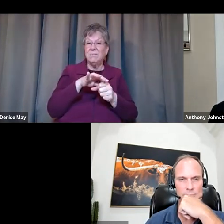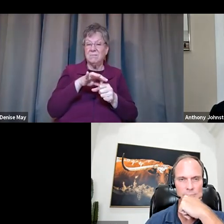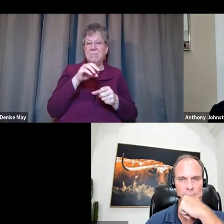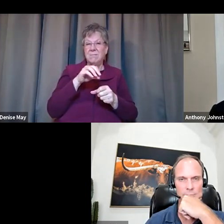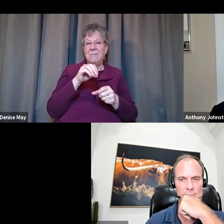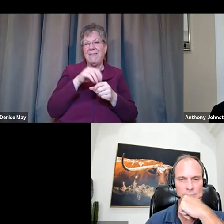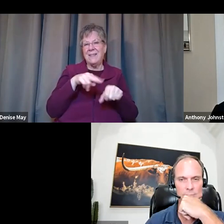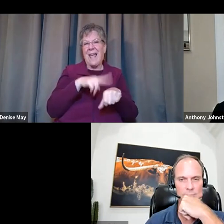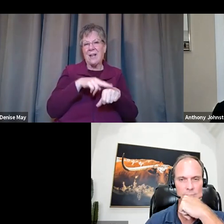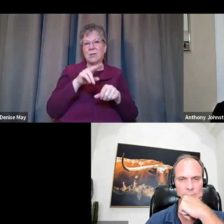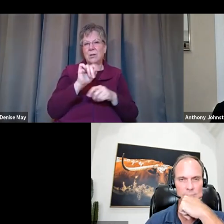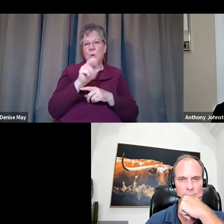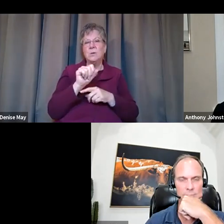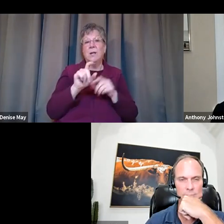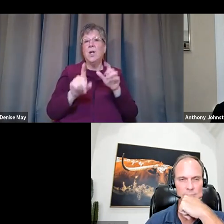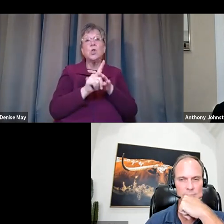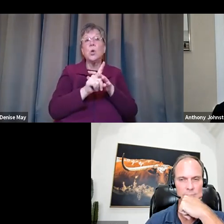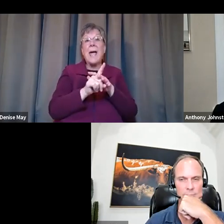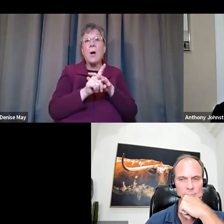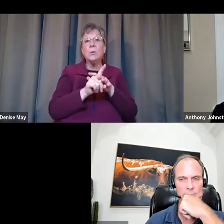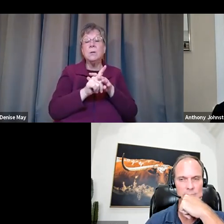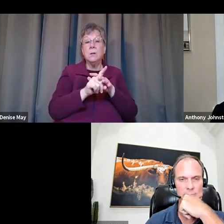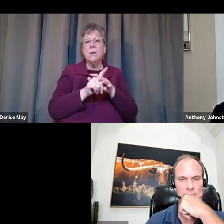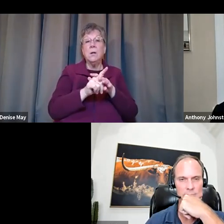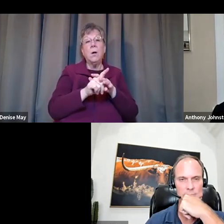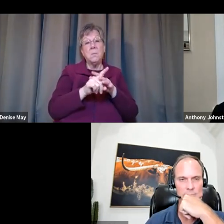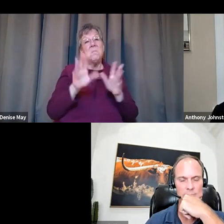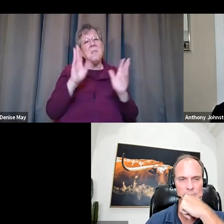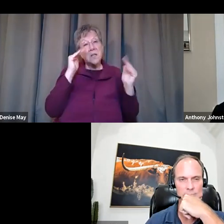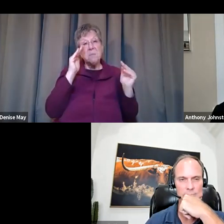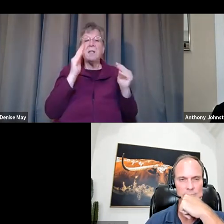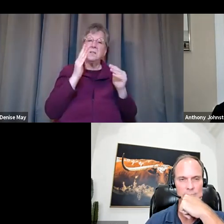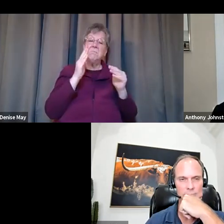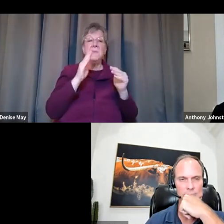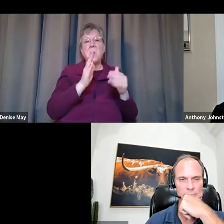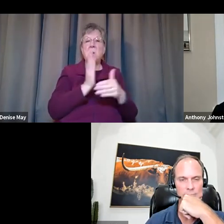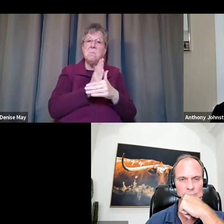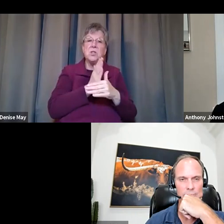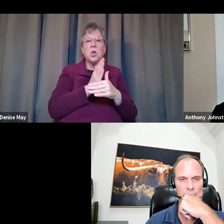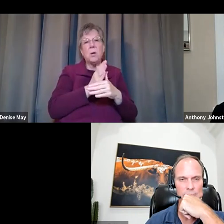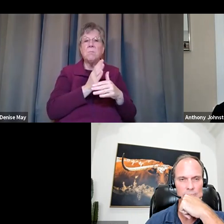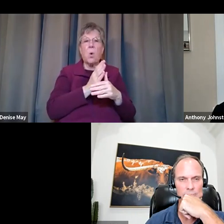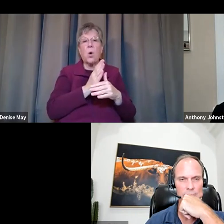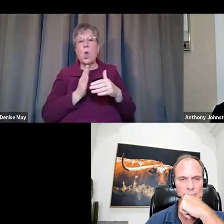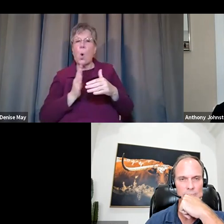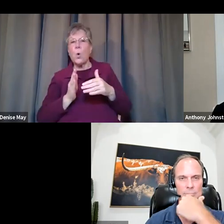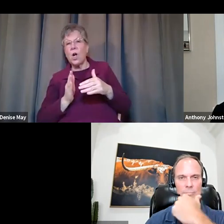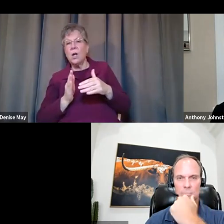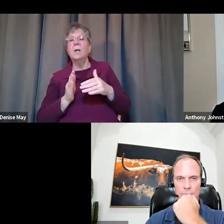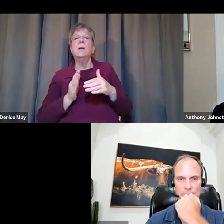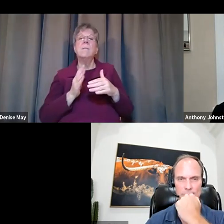where turnout was expected to be, midterm level or a little bit lower, and